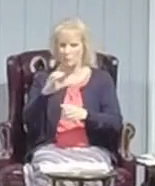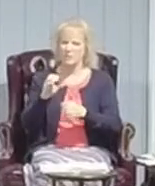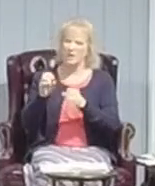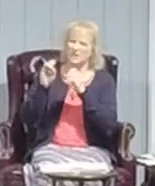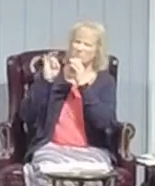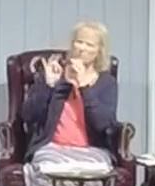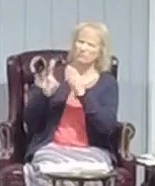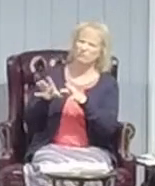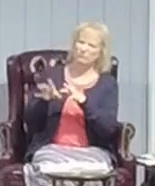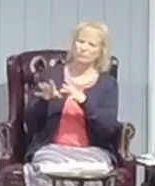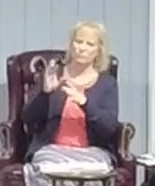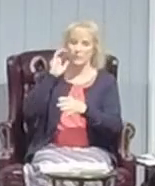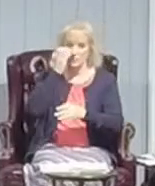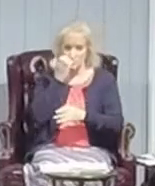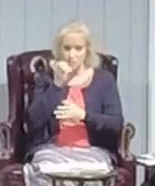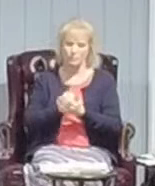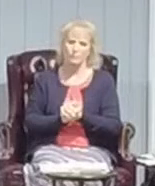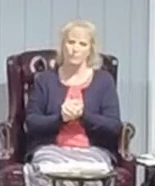despising the shame."